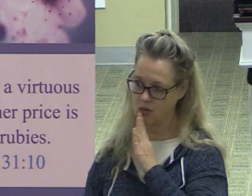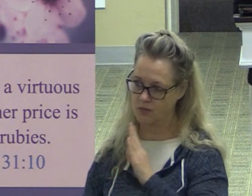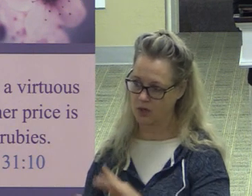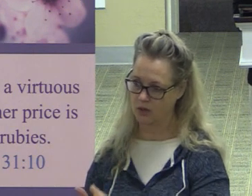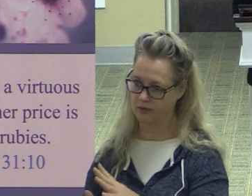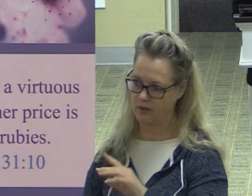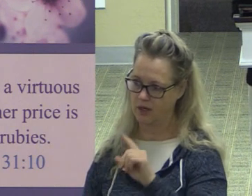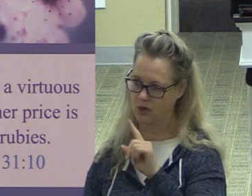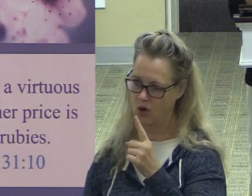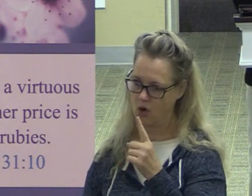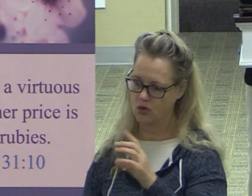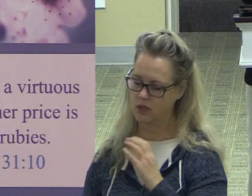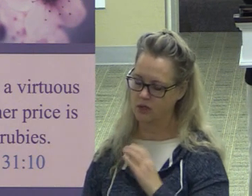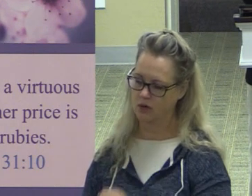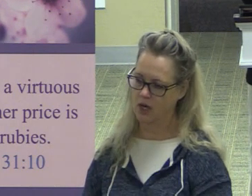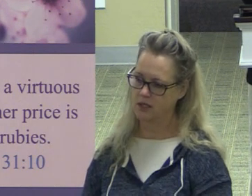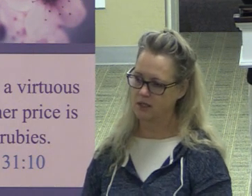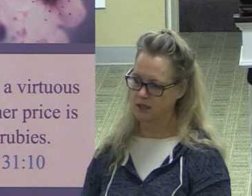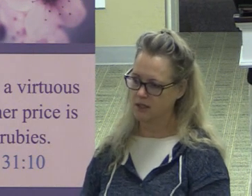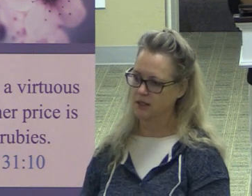Christ.